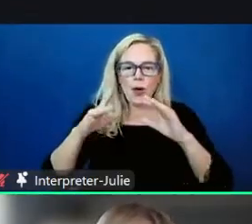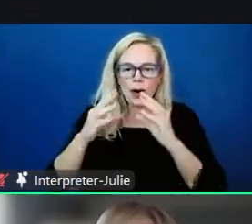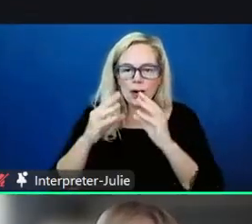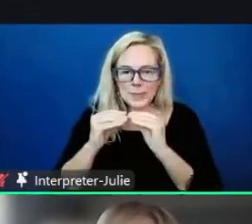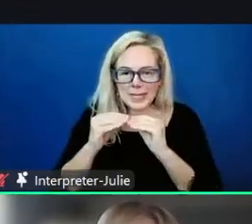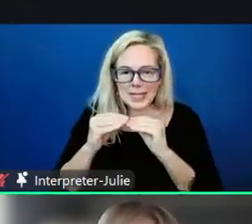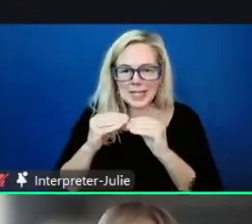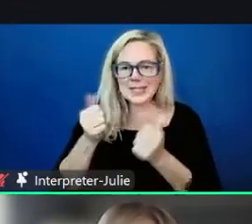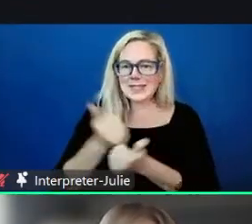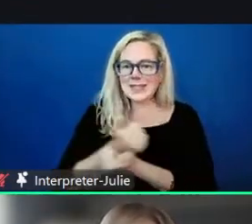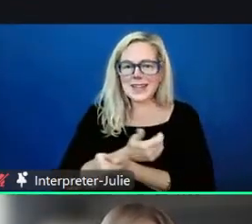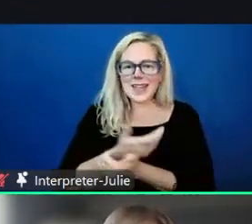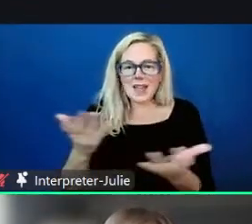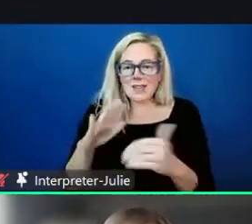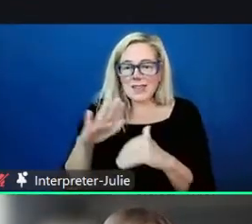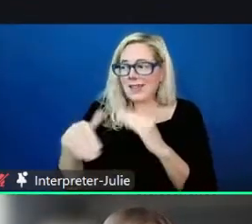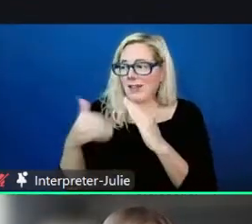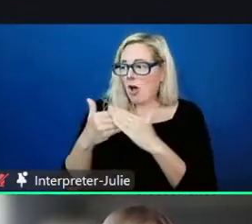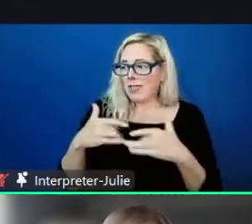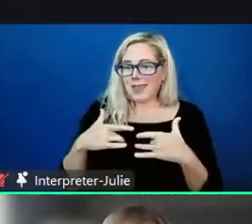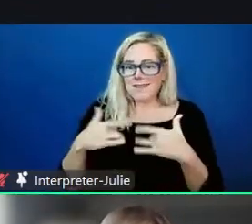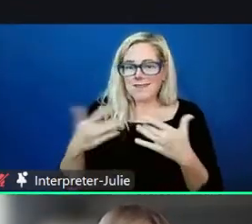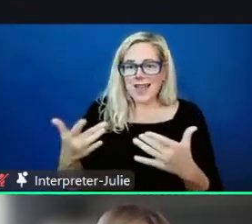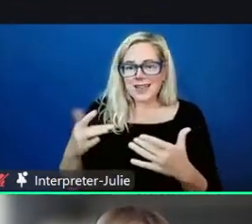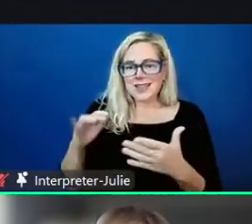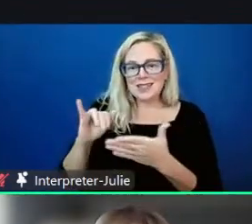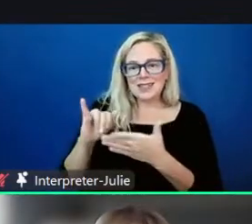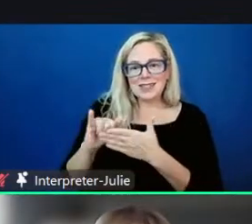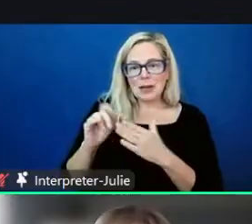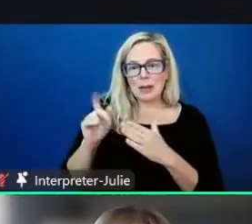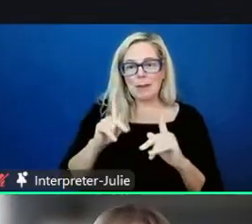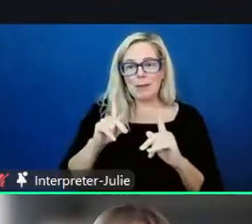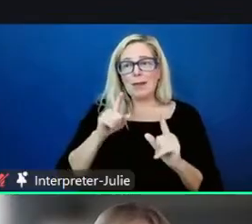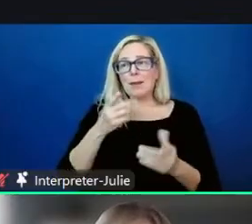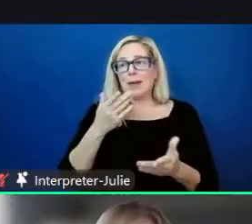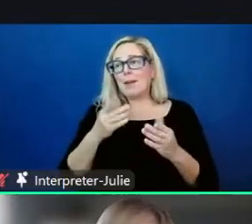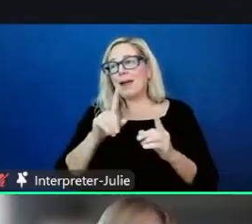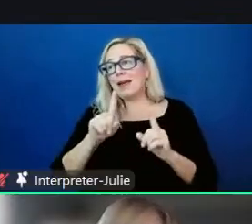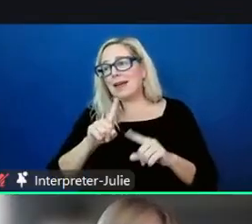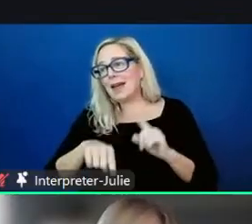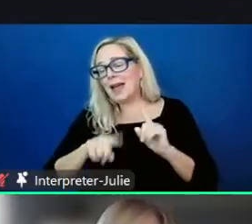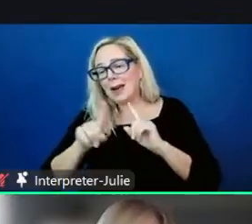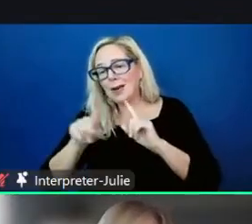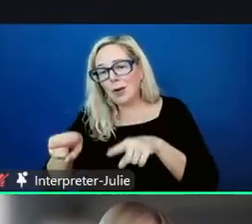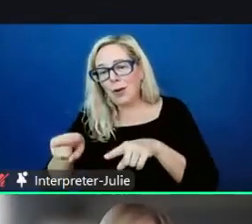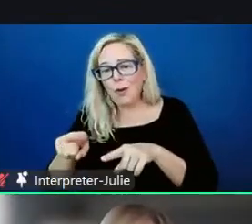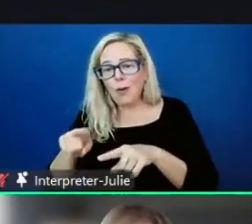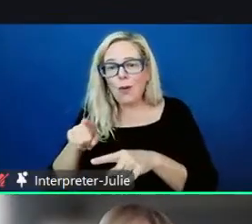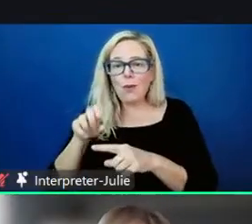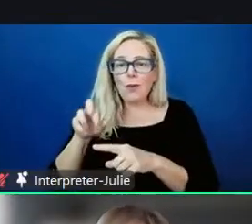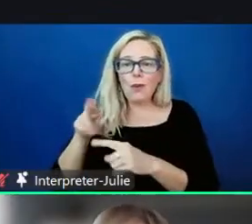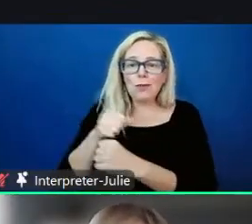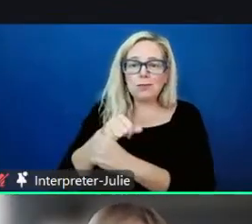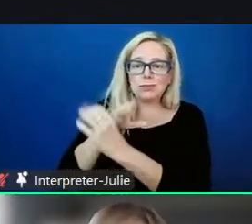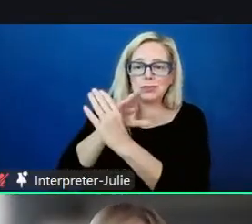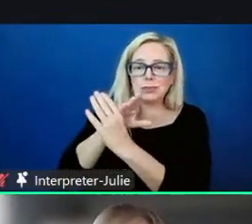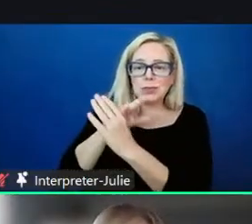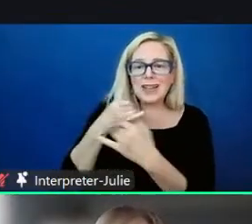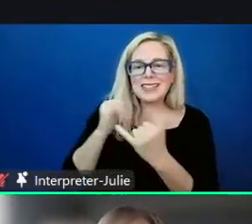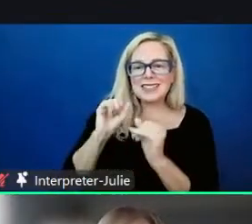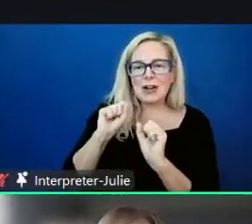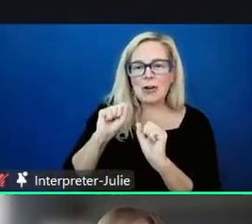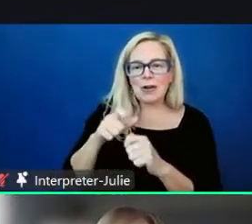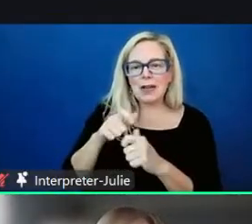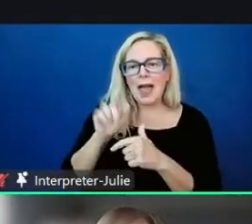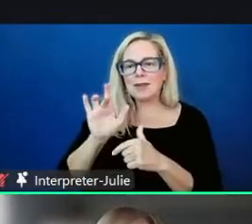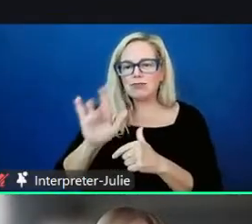of our signature events so that those that can't actually be there in attendance, whether that's in person or virtual, can still access on demand.